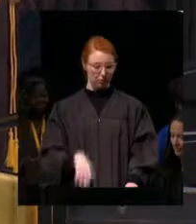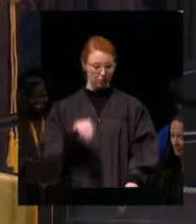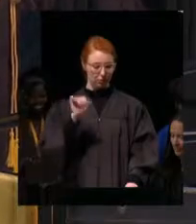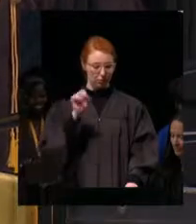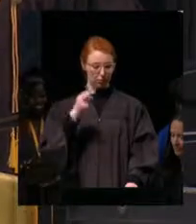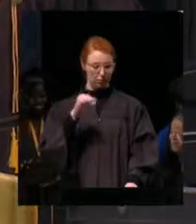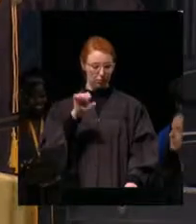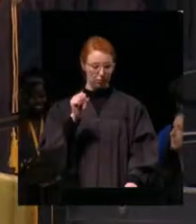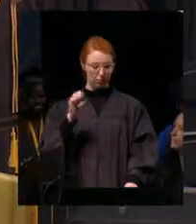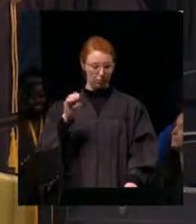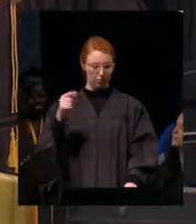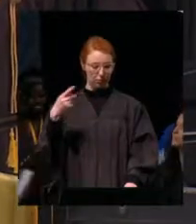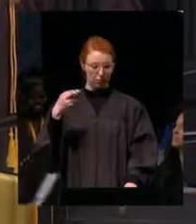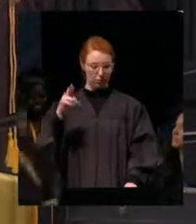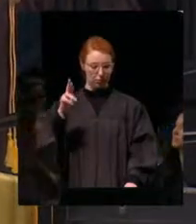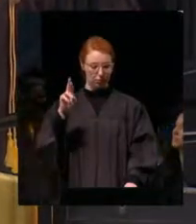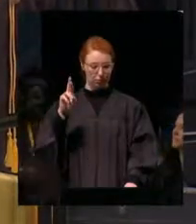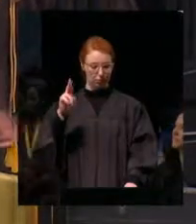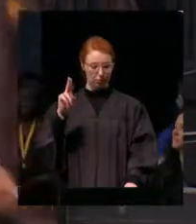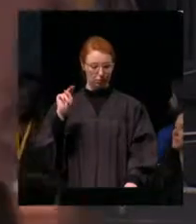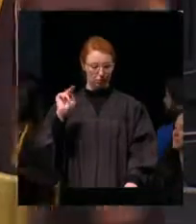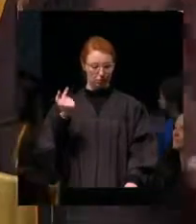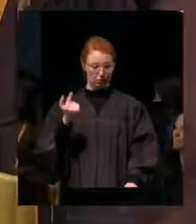Ashish Gurung.